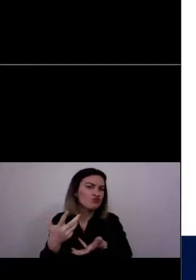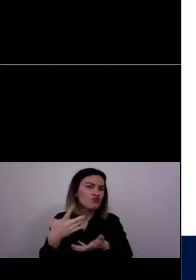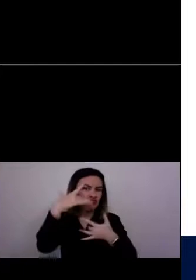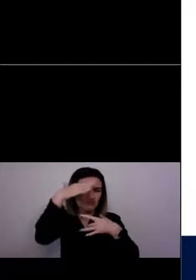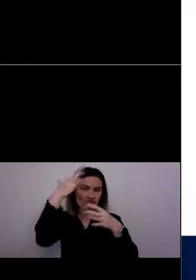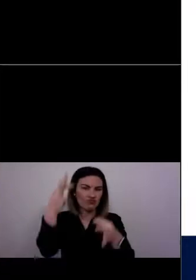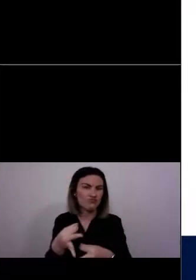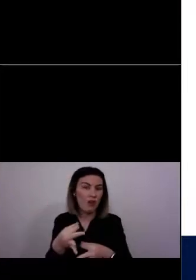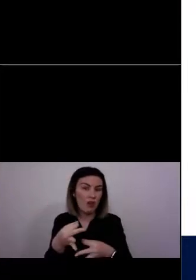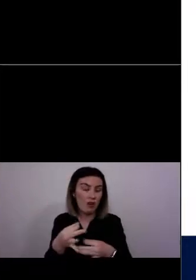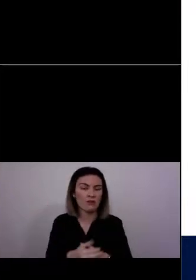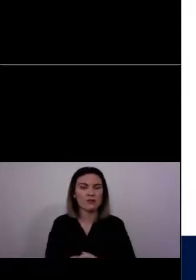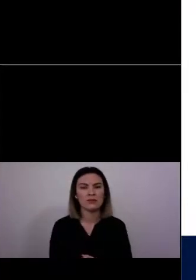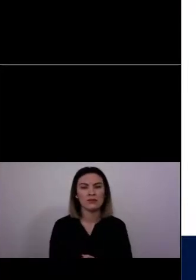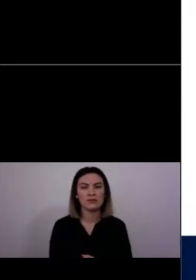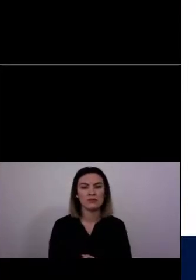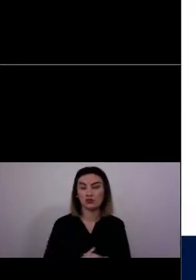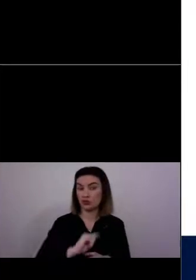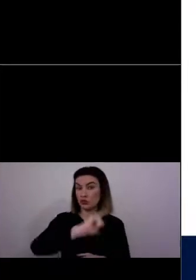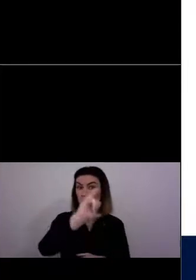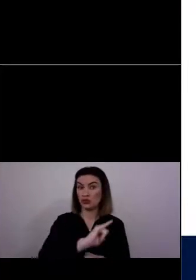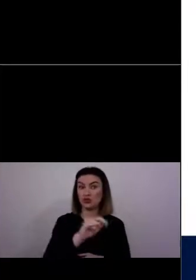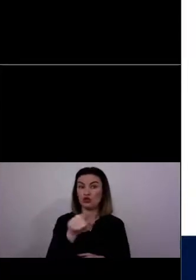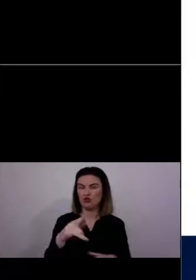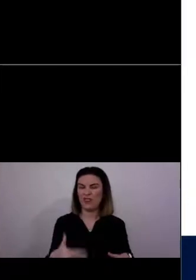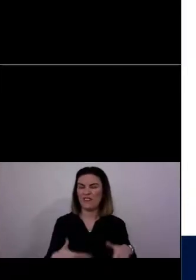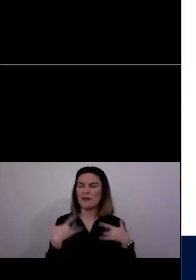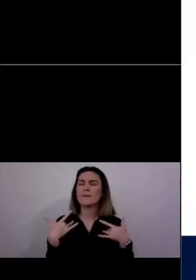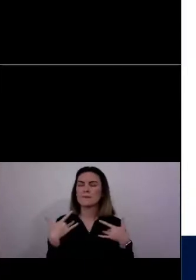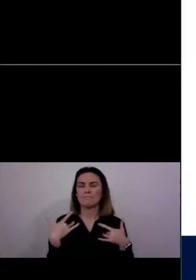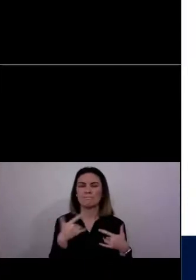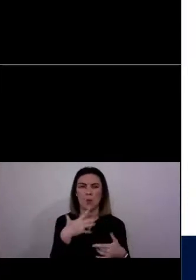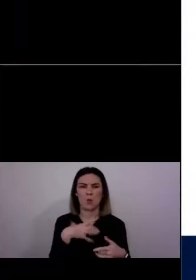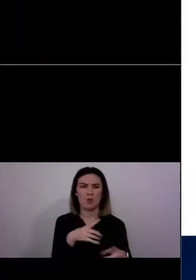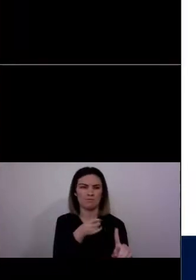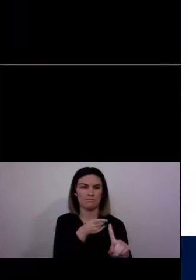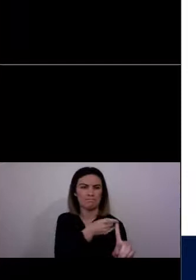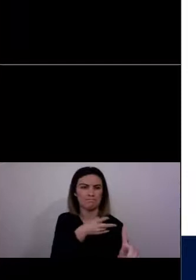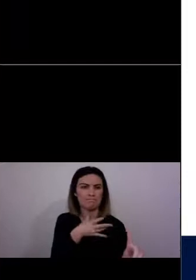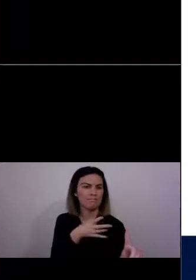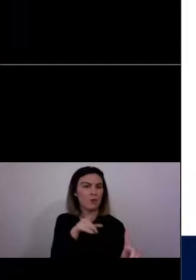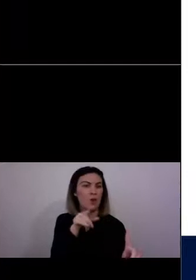But whichever one most aligns that you would like to assess your application.